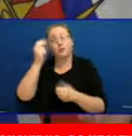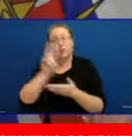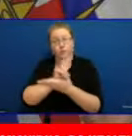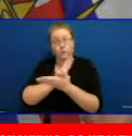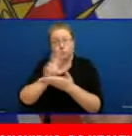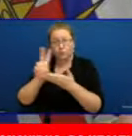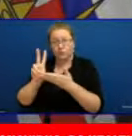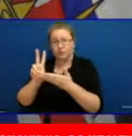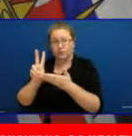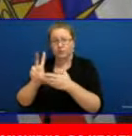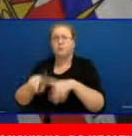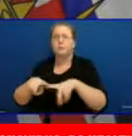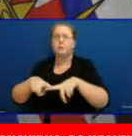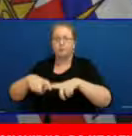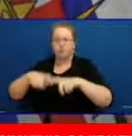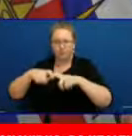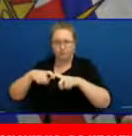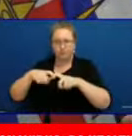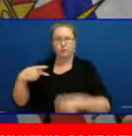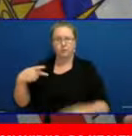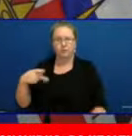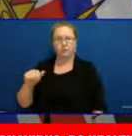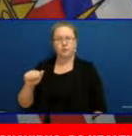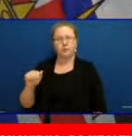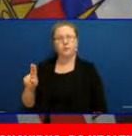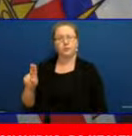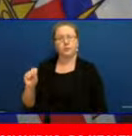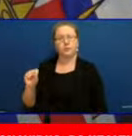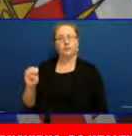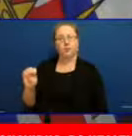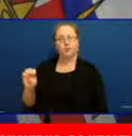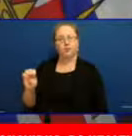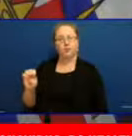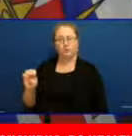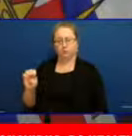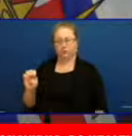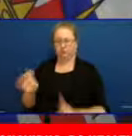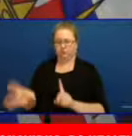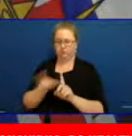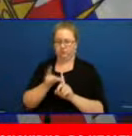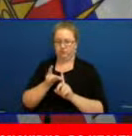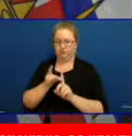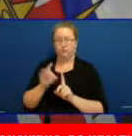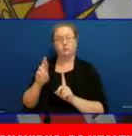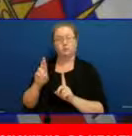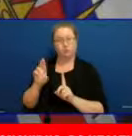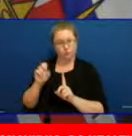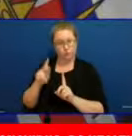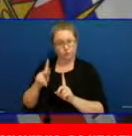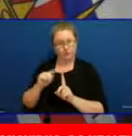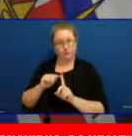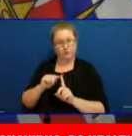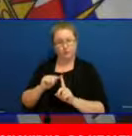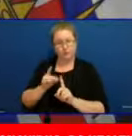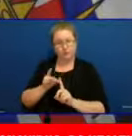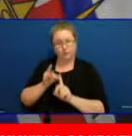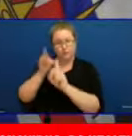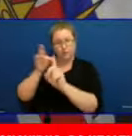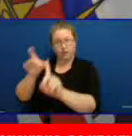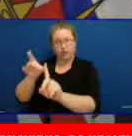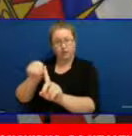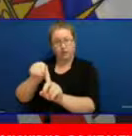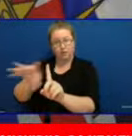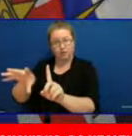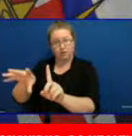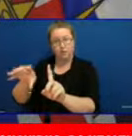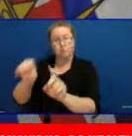this 2 weeks to take a step back and pause. We know that we bring risk with us from where we come, and we bring it back from us from